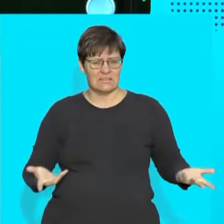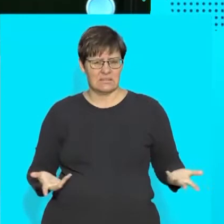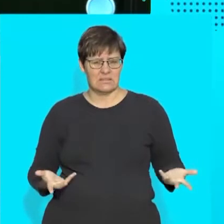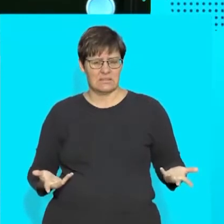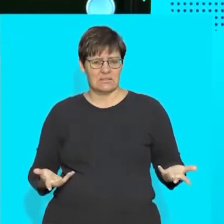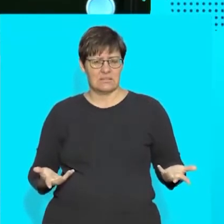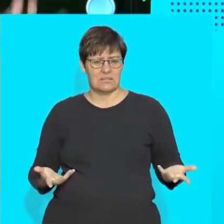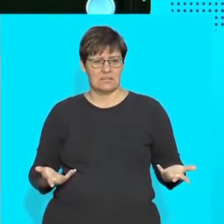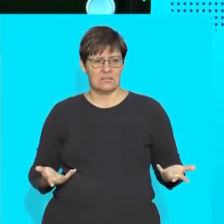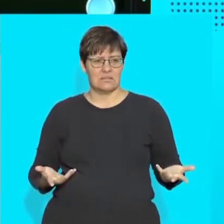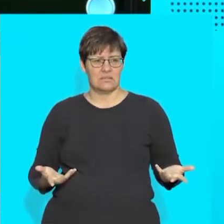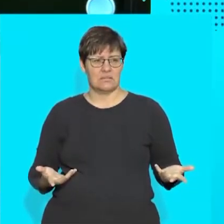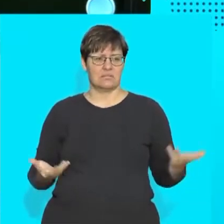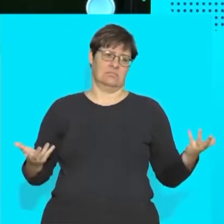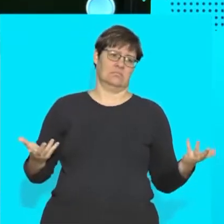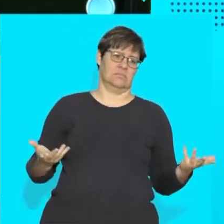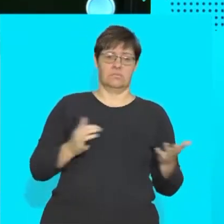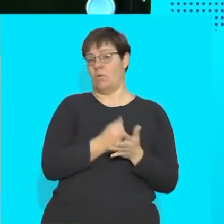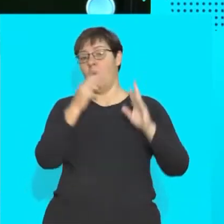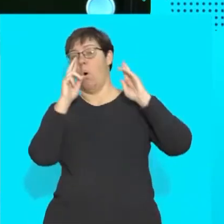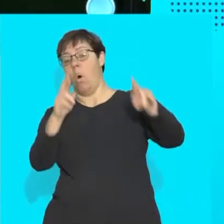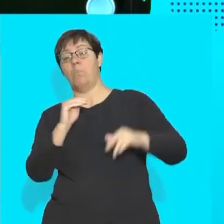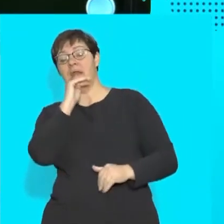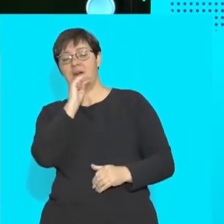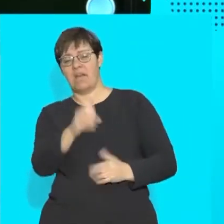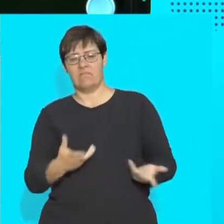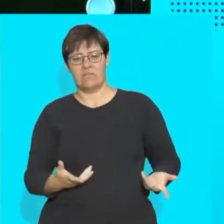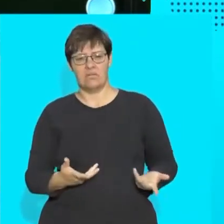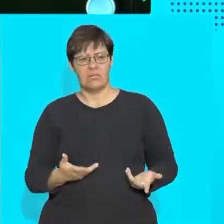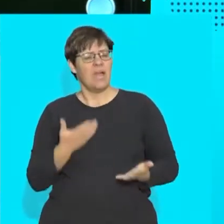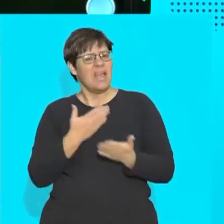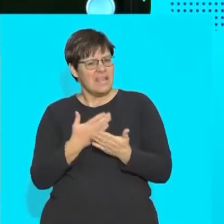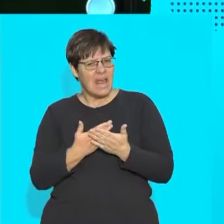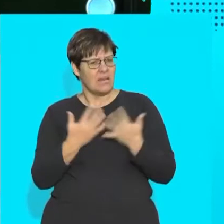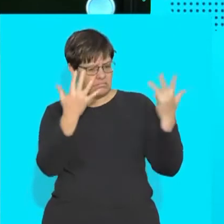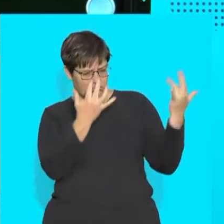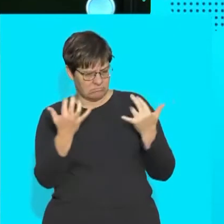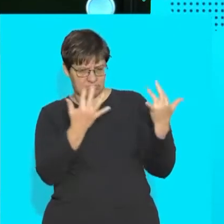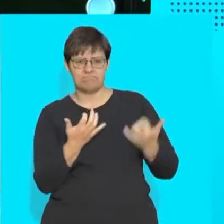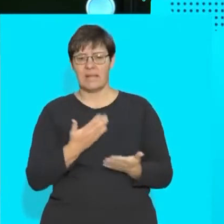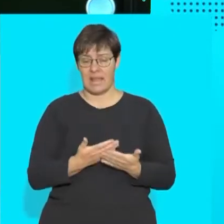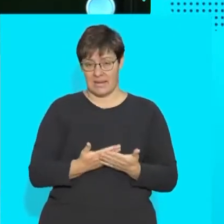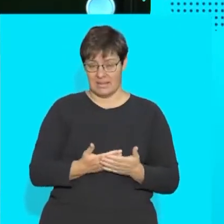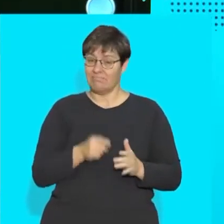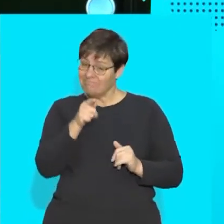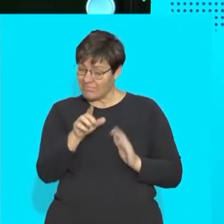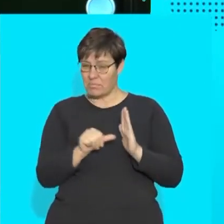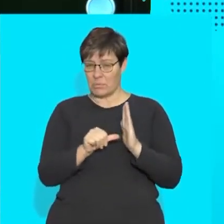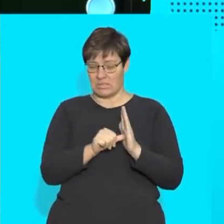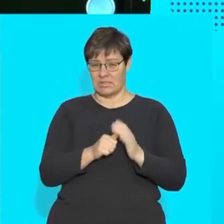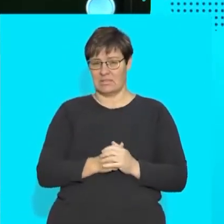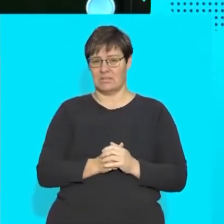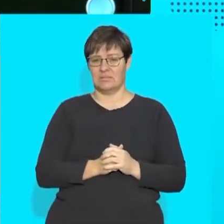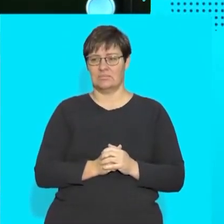current? It's not just, let's hope we get enough current. We can actually work all of that out, which is